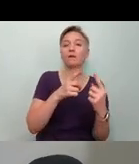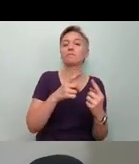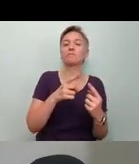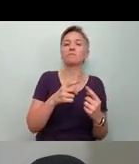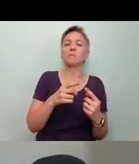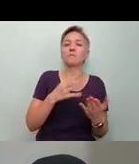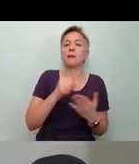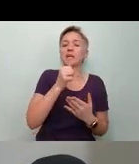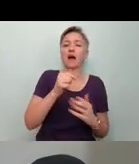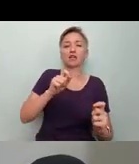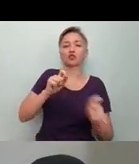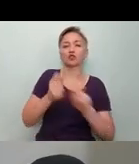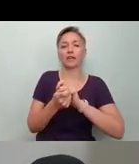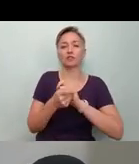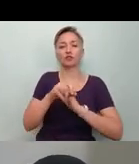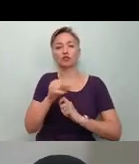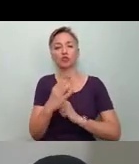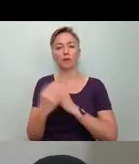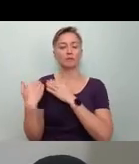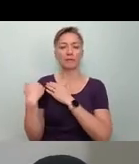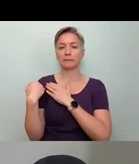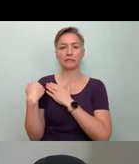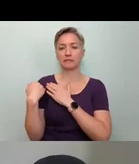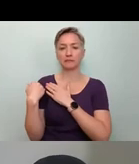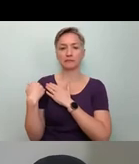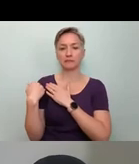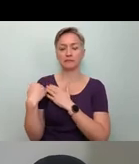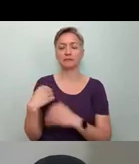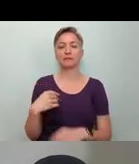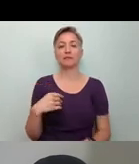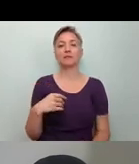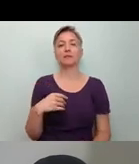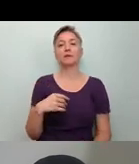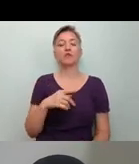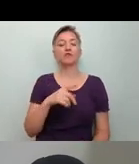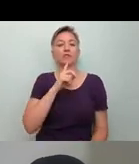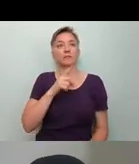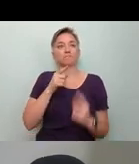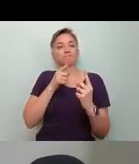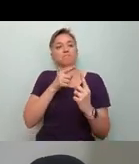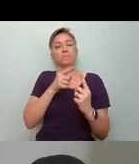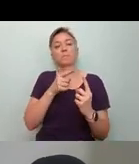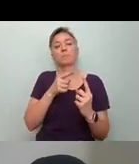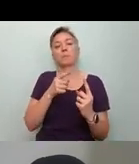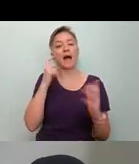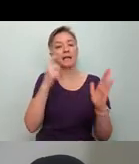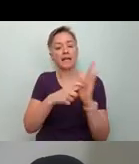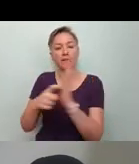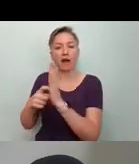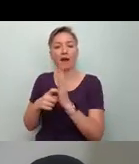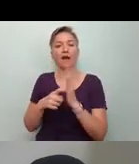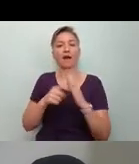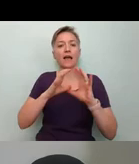our employees' job responsibilities. It's about us identifying, classifying, and